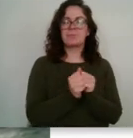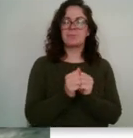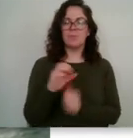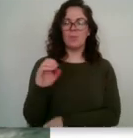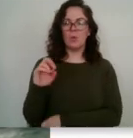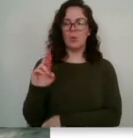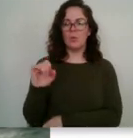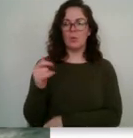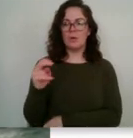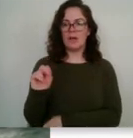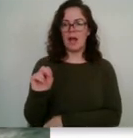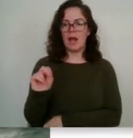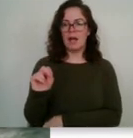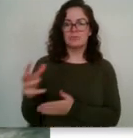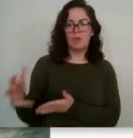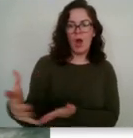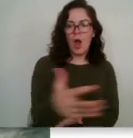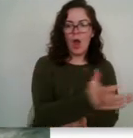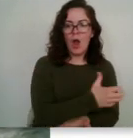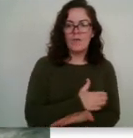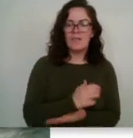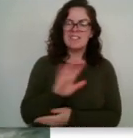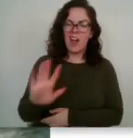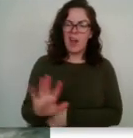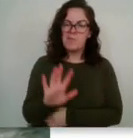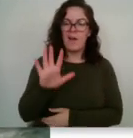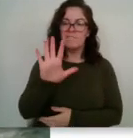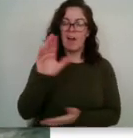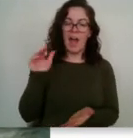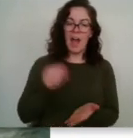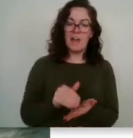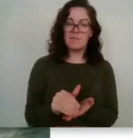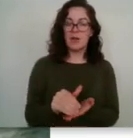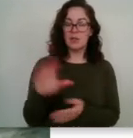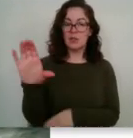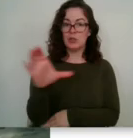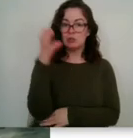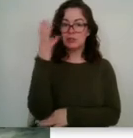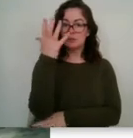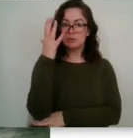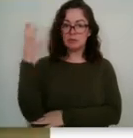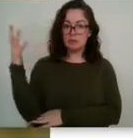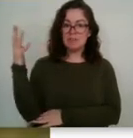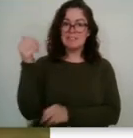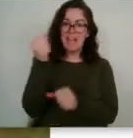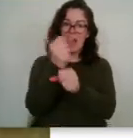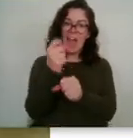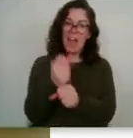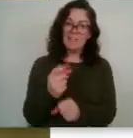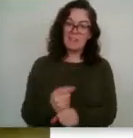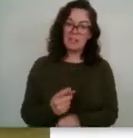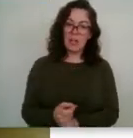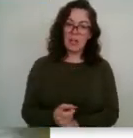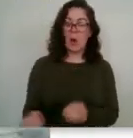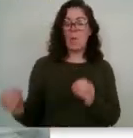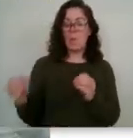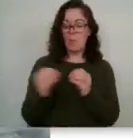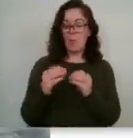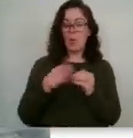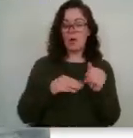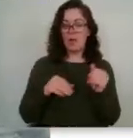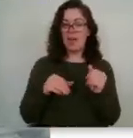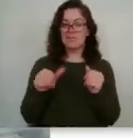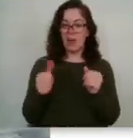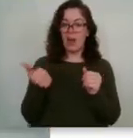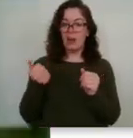Oregon harvests about 5 million Christmas trees every year, more than any other state. So we know where they grow lots of